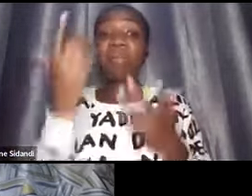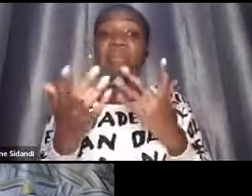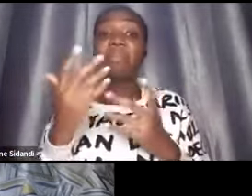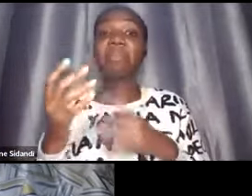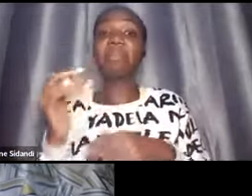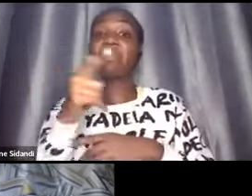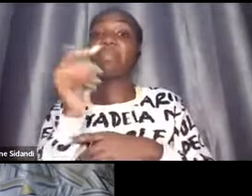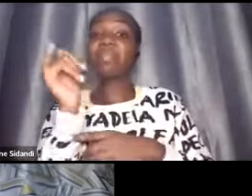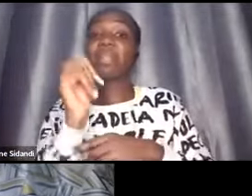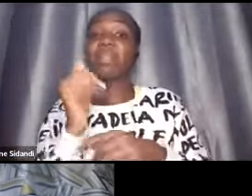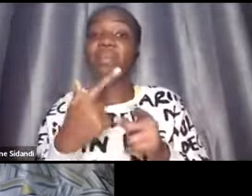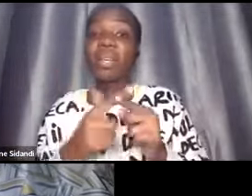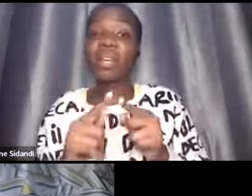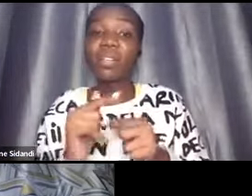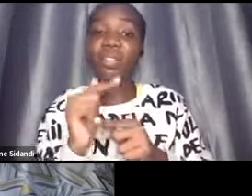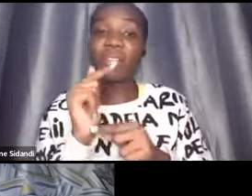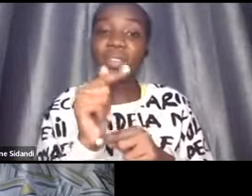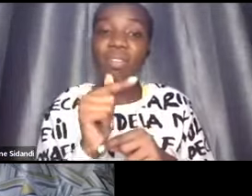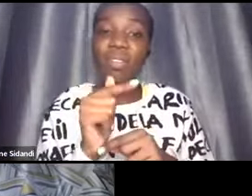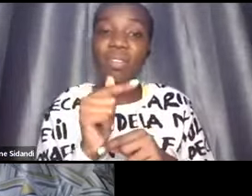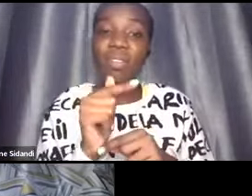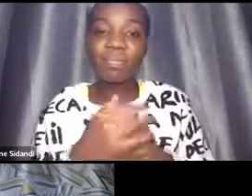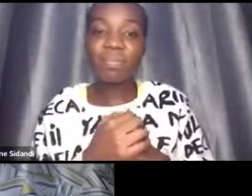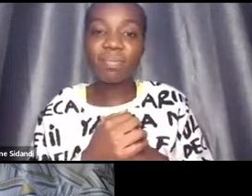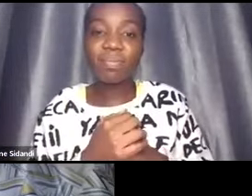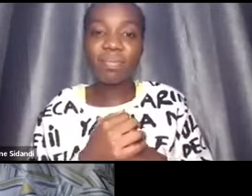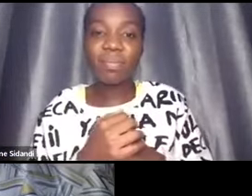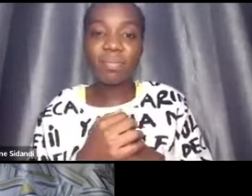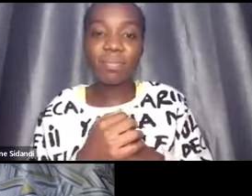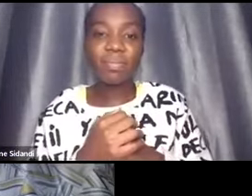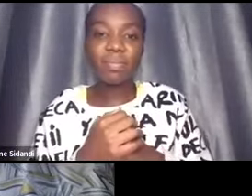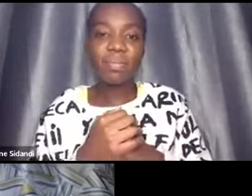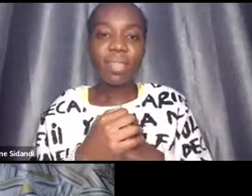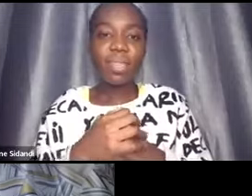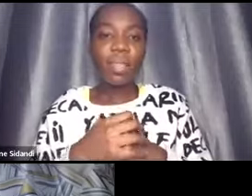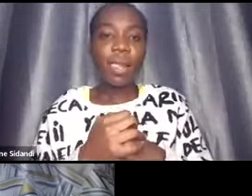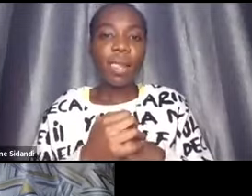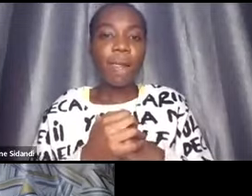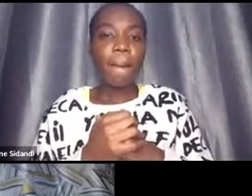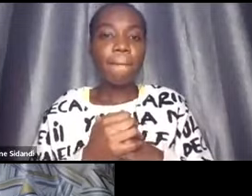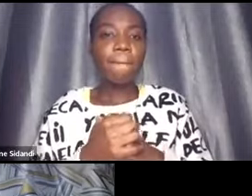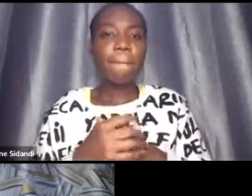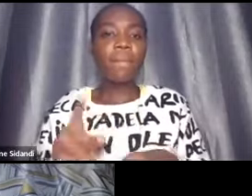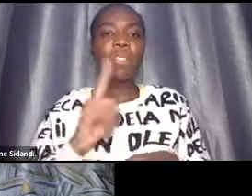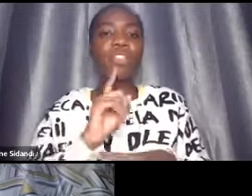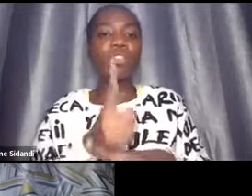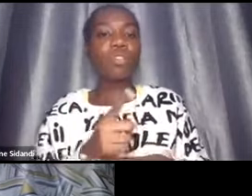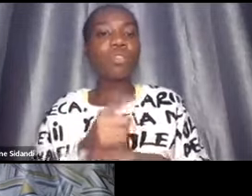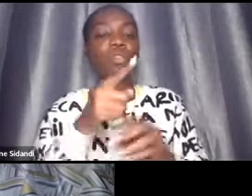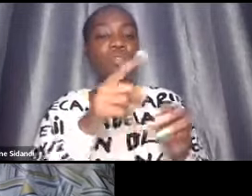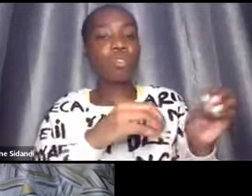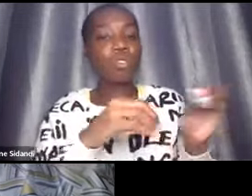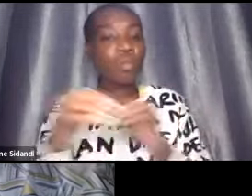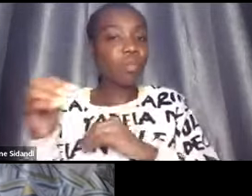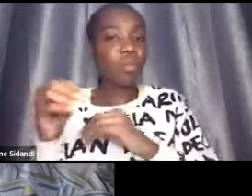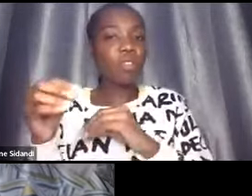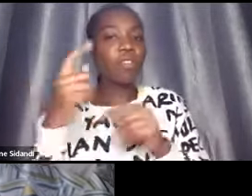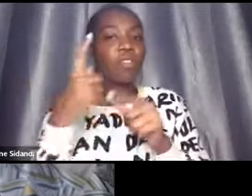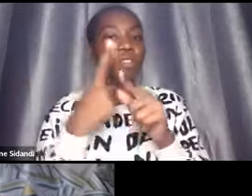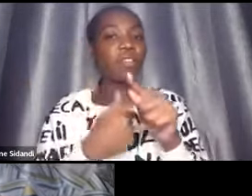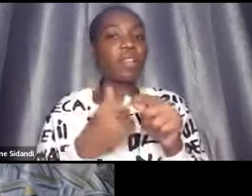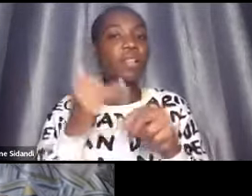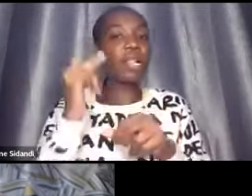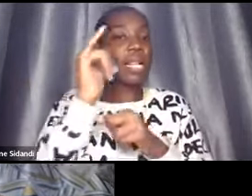go. Even as lawyers, we have realized that the world is moving on. So we are moving towards alternative dispute